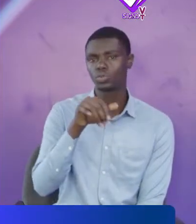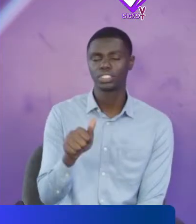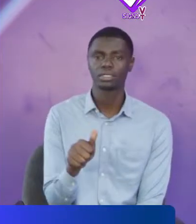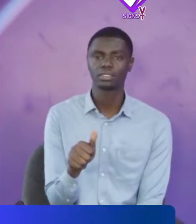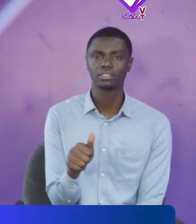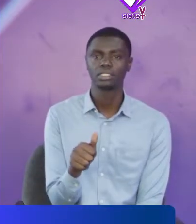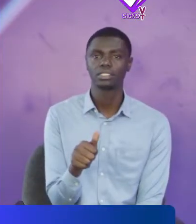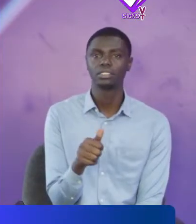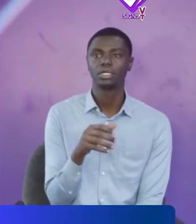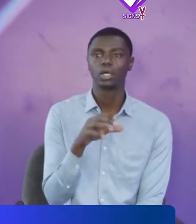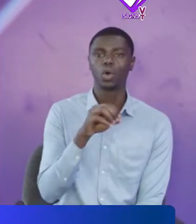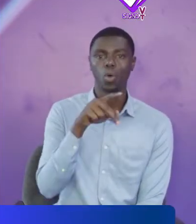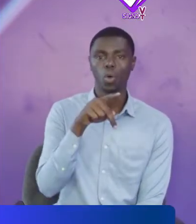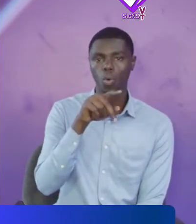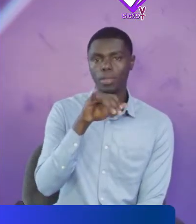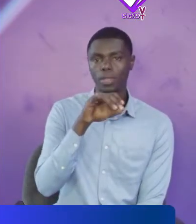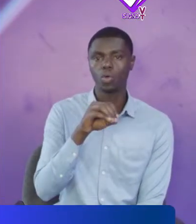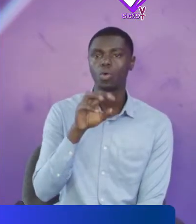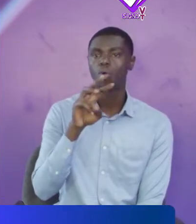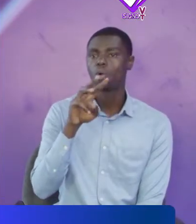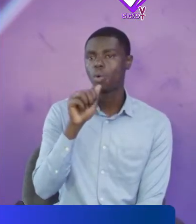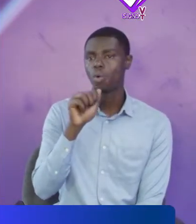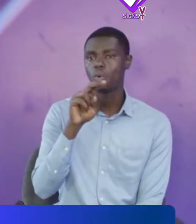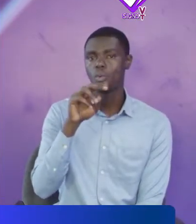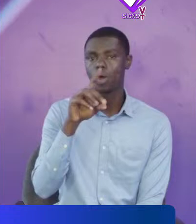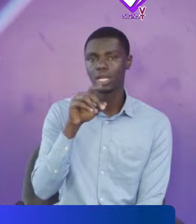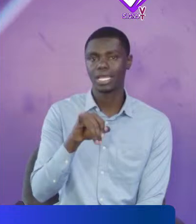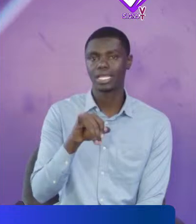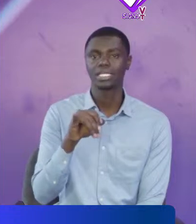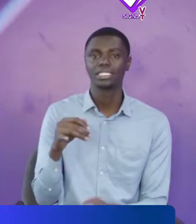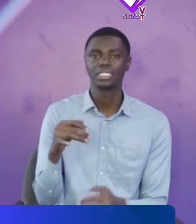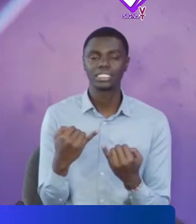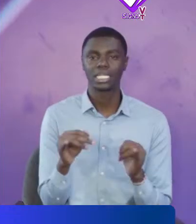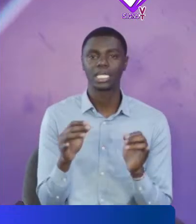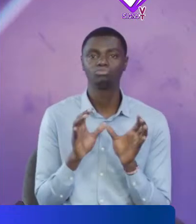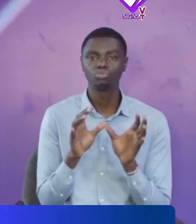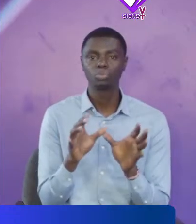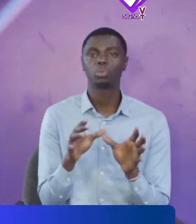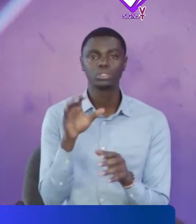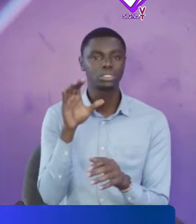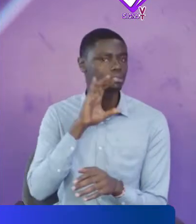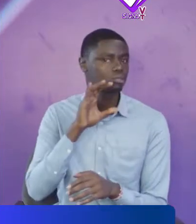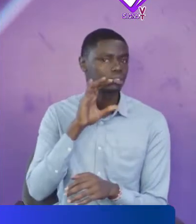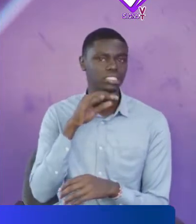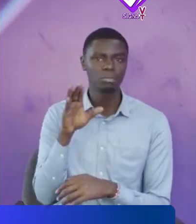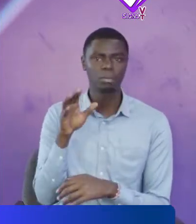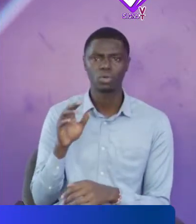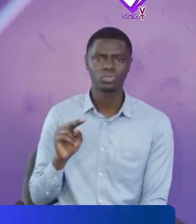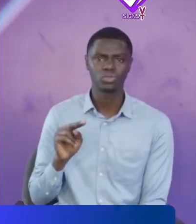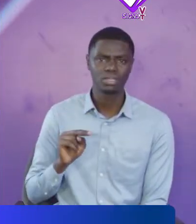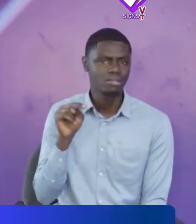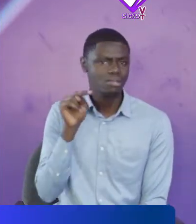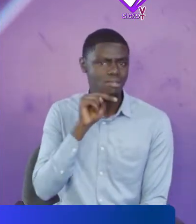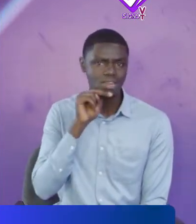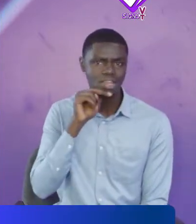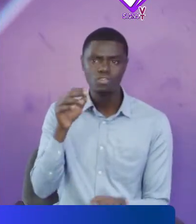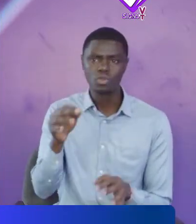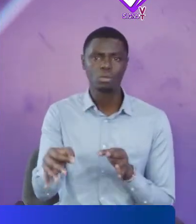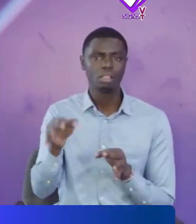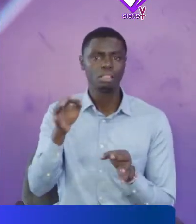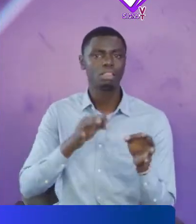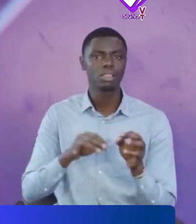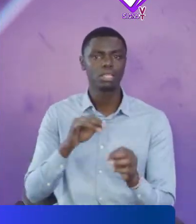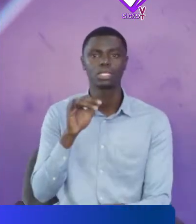where Opiyo Wandayi is trying to push his cousin, I don't know, nephew, to replace him in